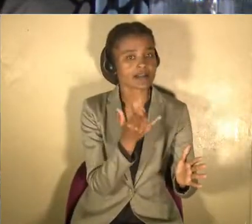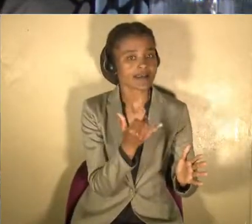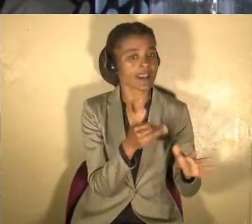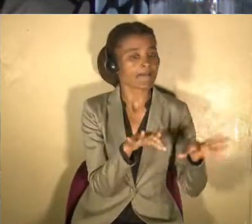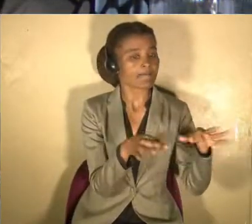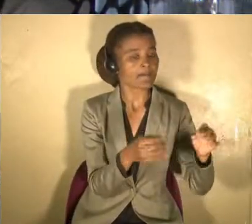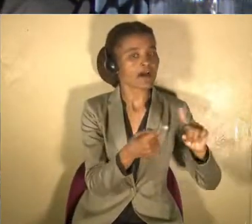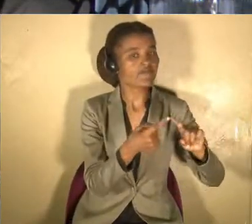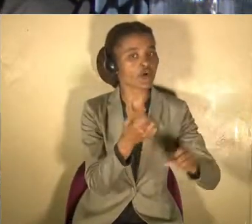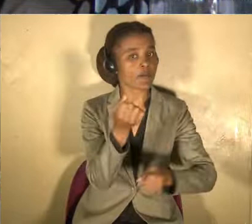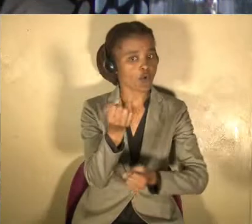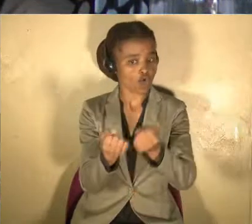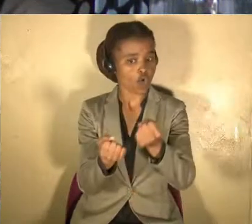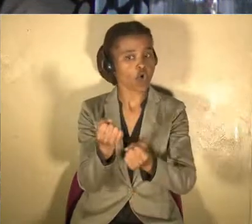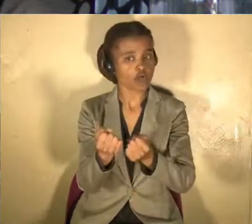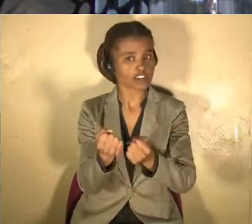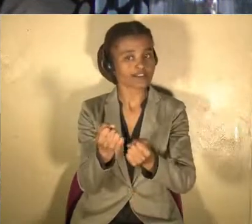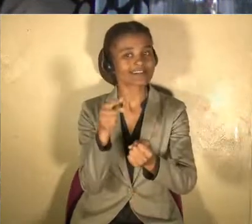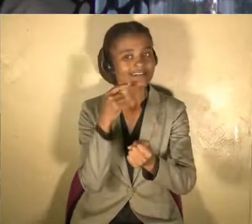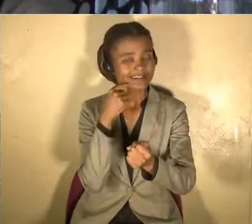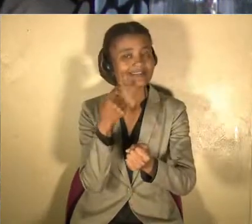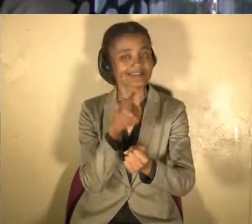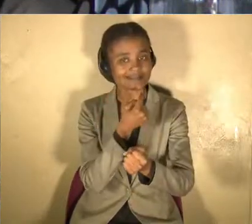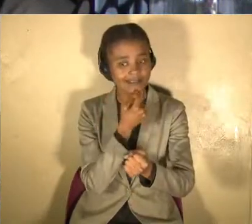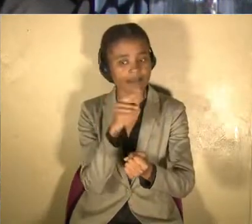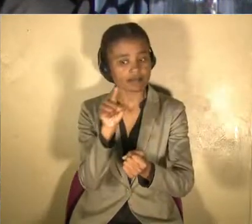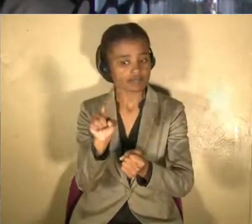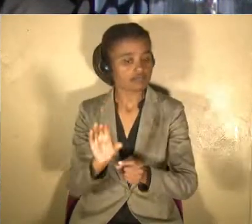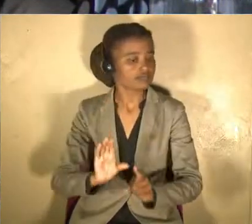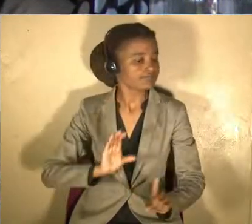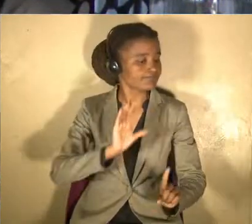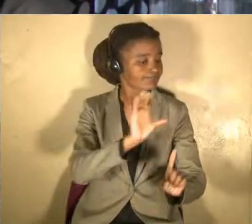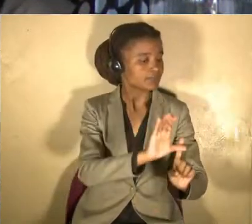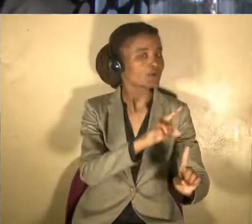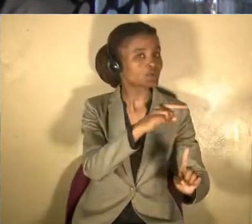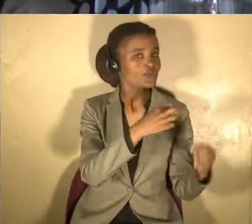that person o fiwe authority ya gore a tlhokomele ngwana.